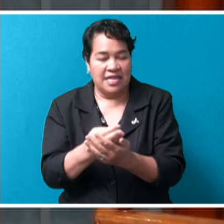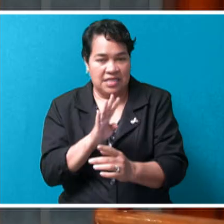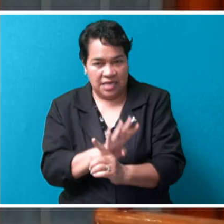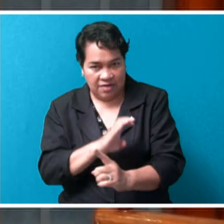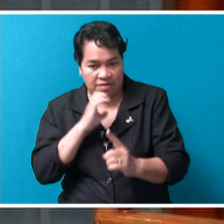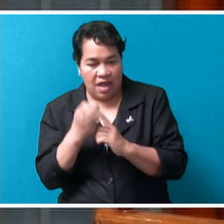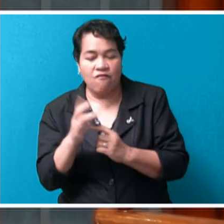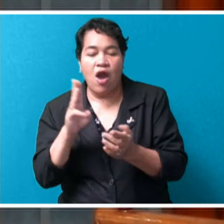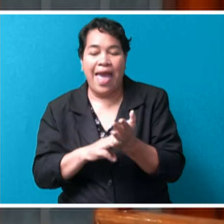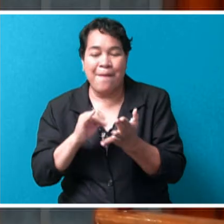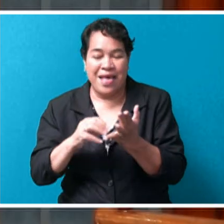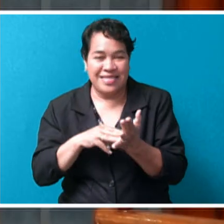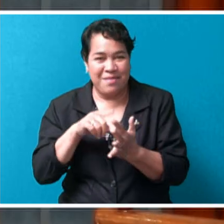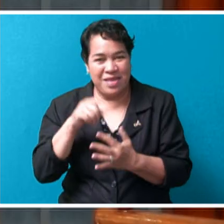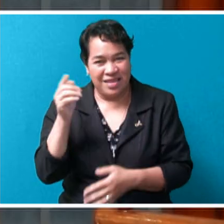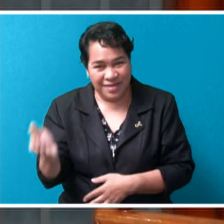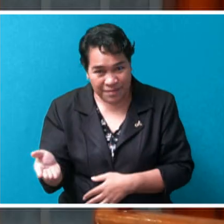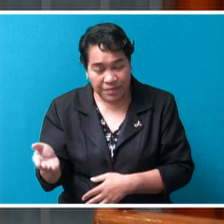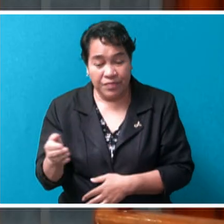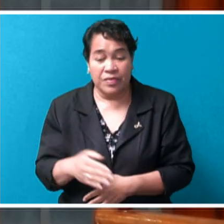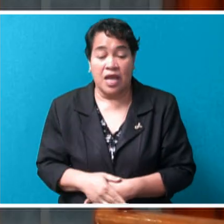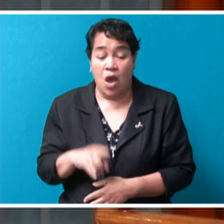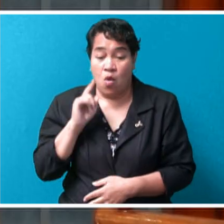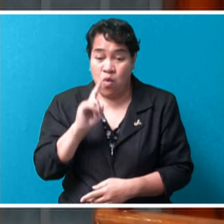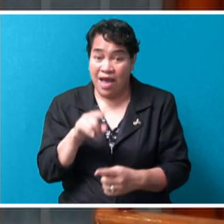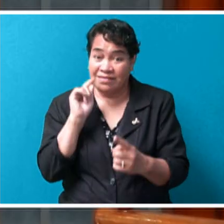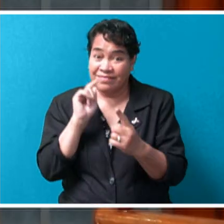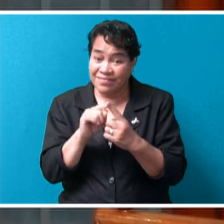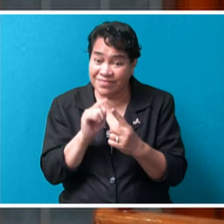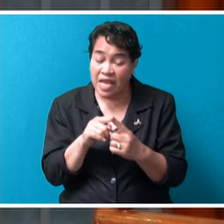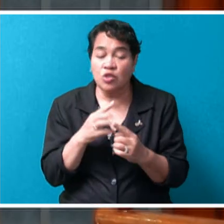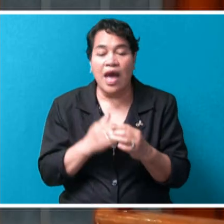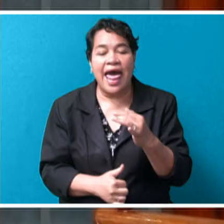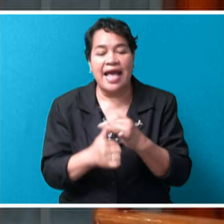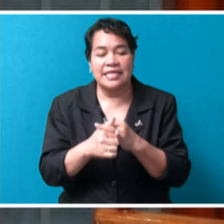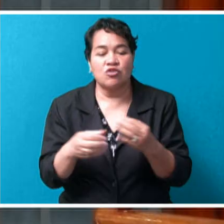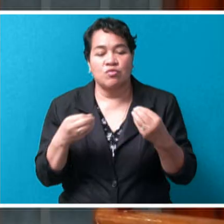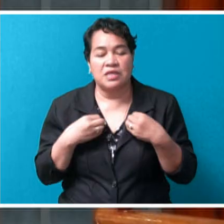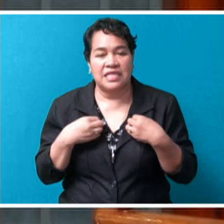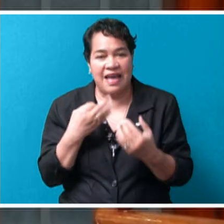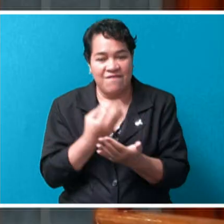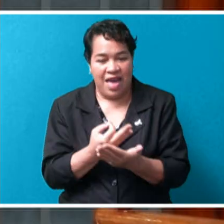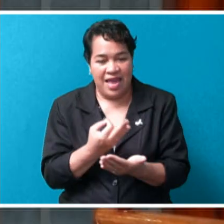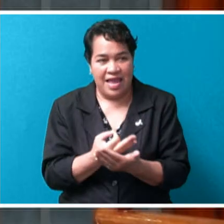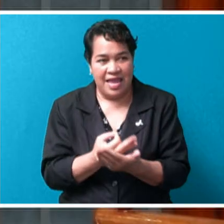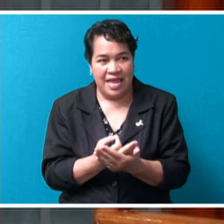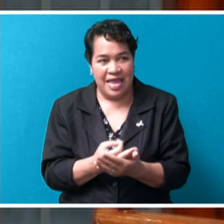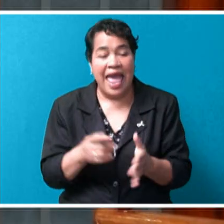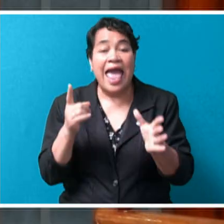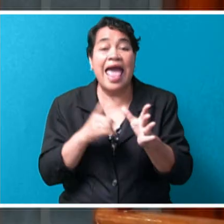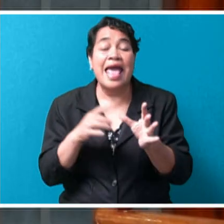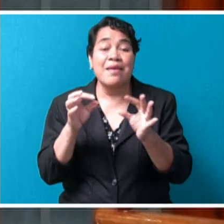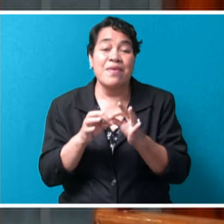for MSMEs. One of the key initiatives is the Access to Business Financing ABF